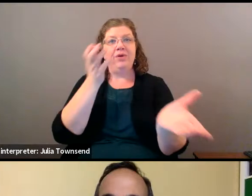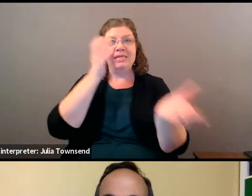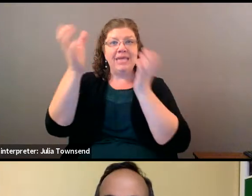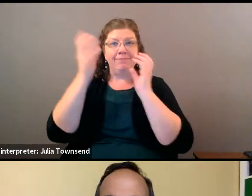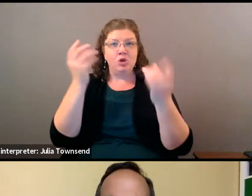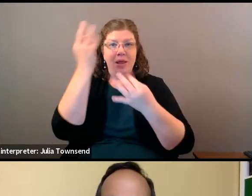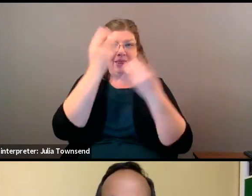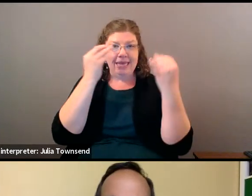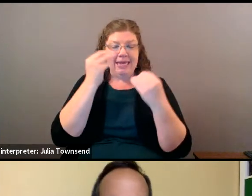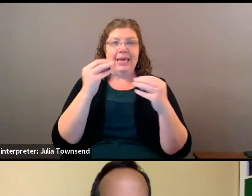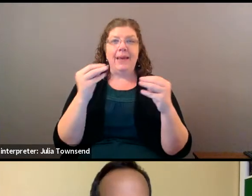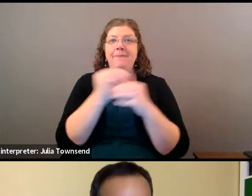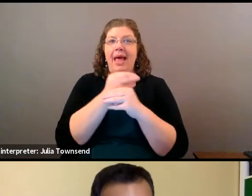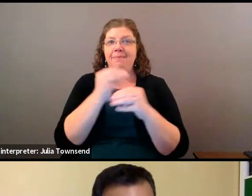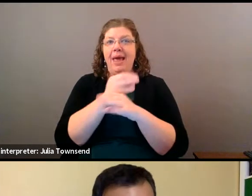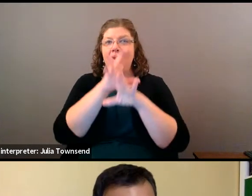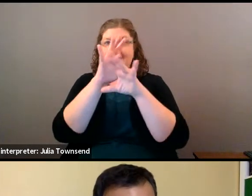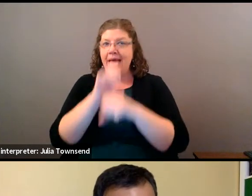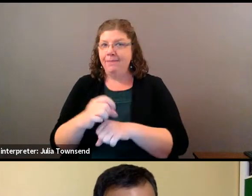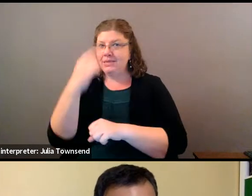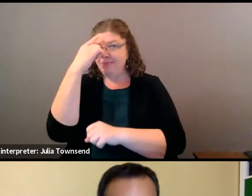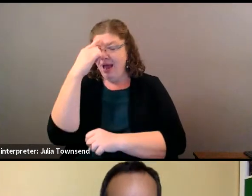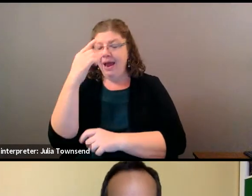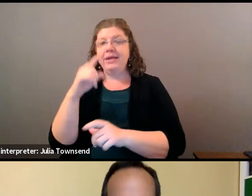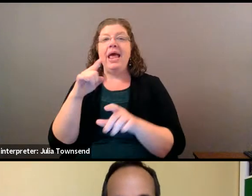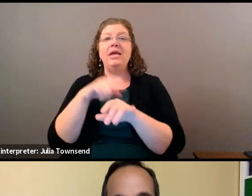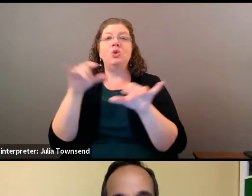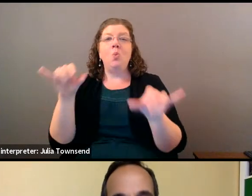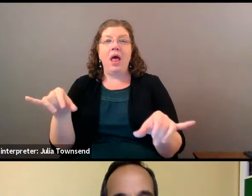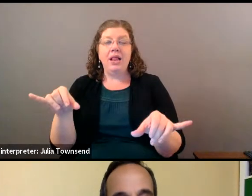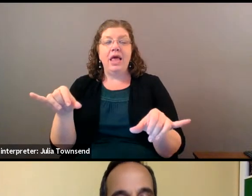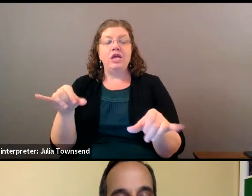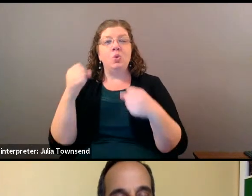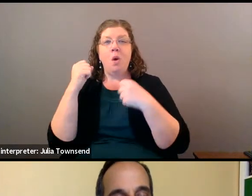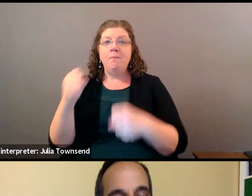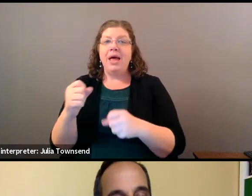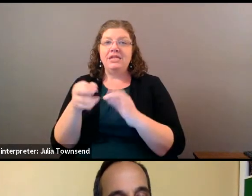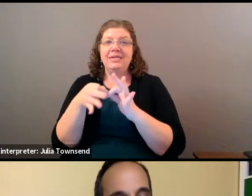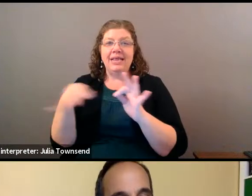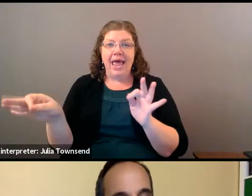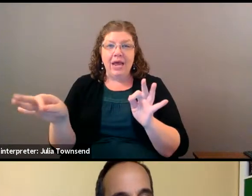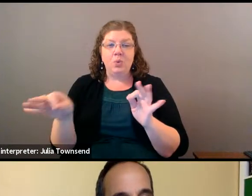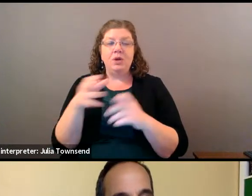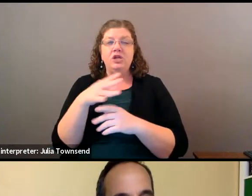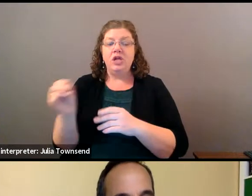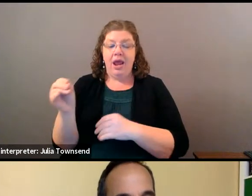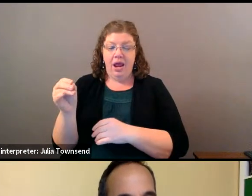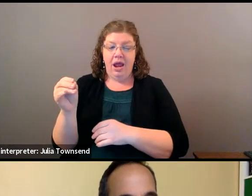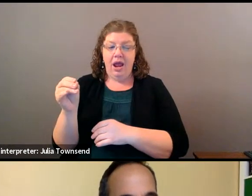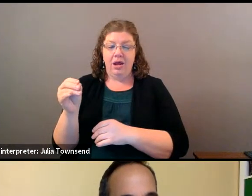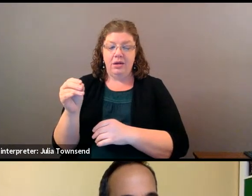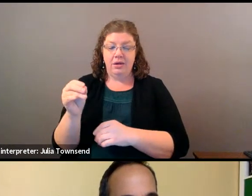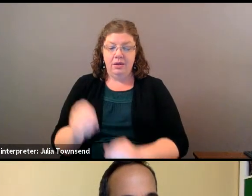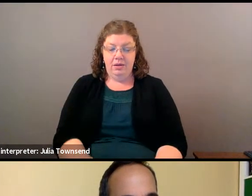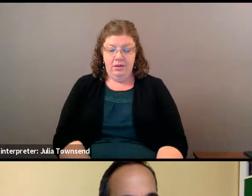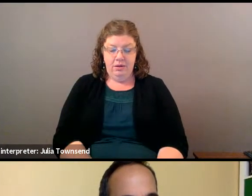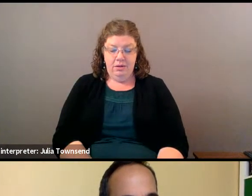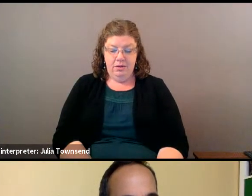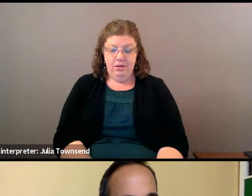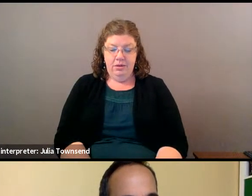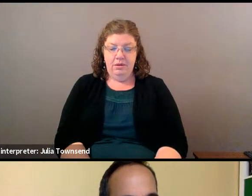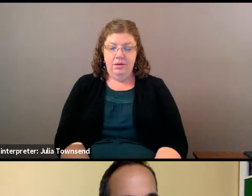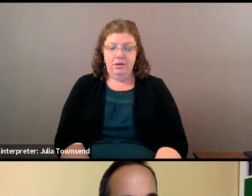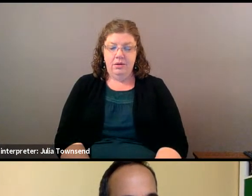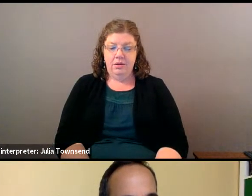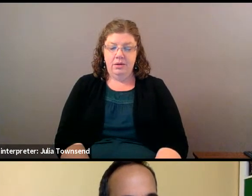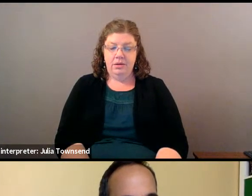thinking, mathematic habits of mind, as well as robust language and collaboration opportunities.